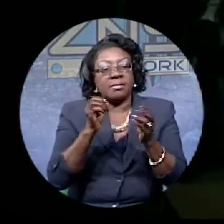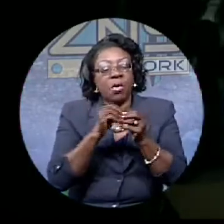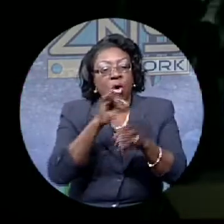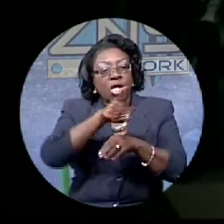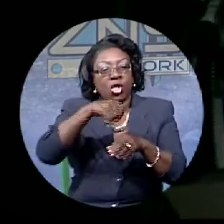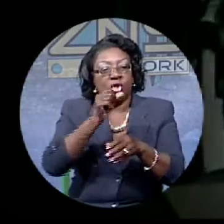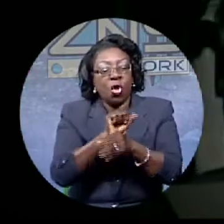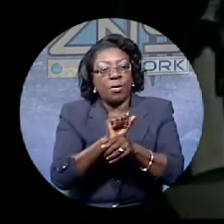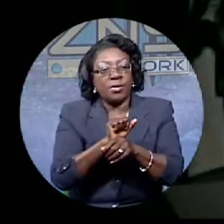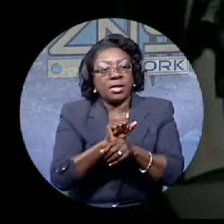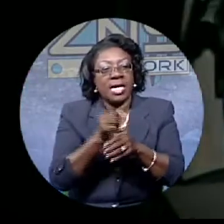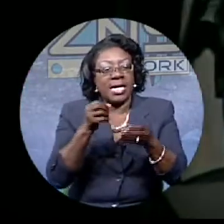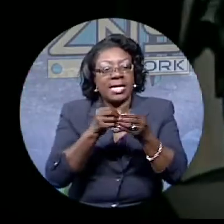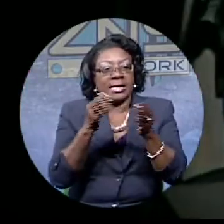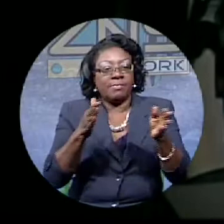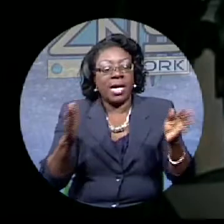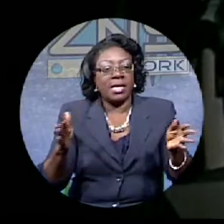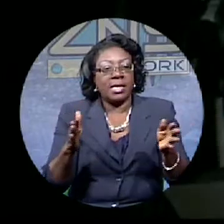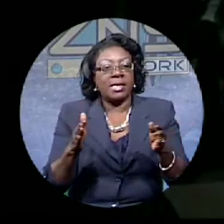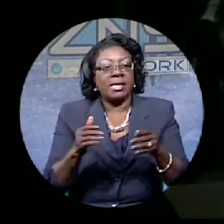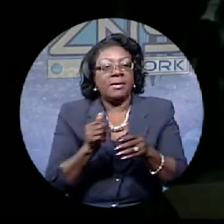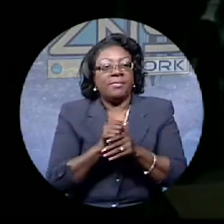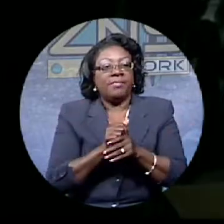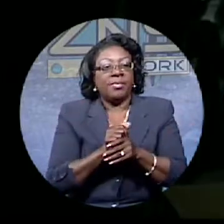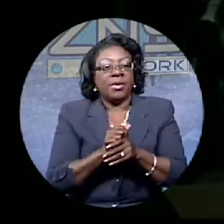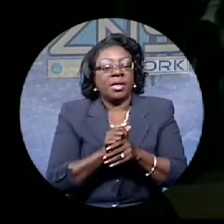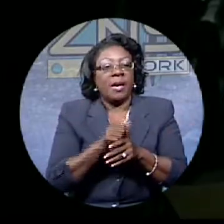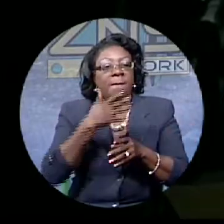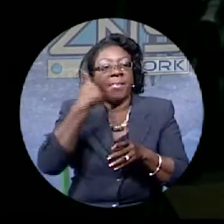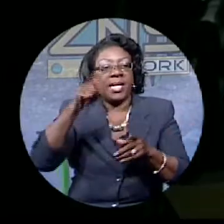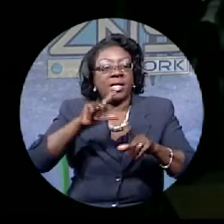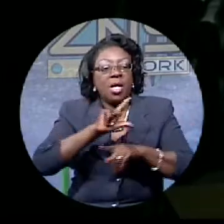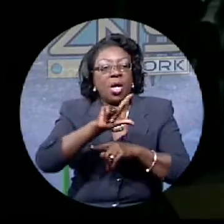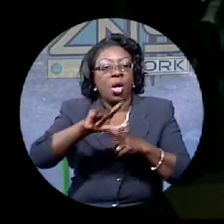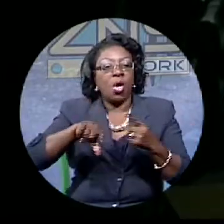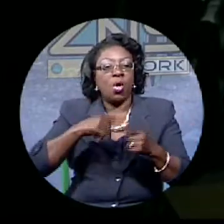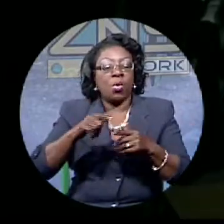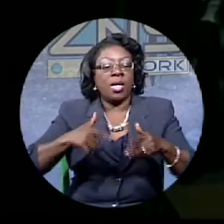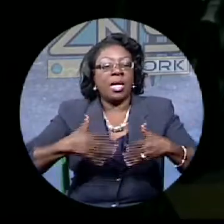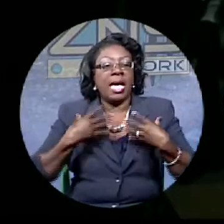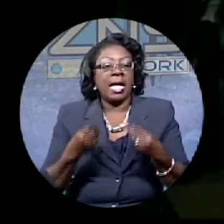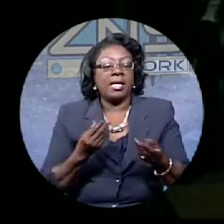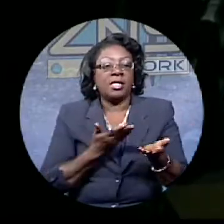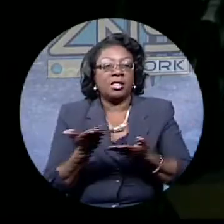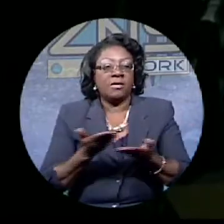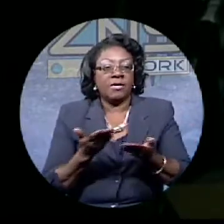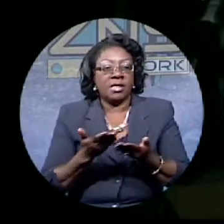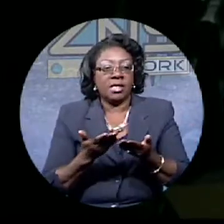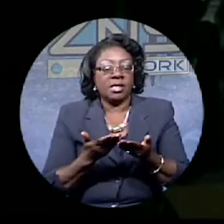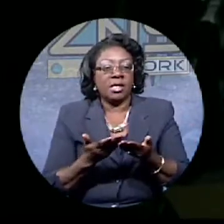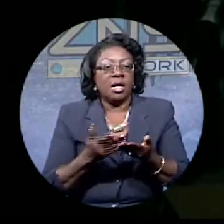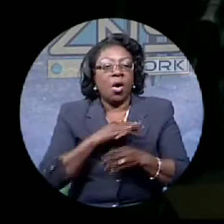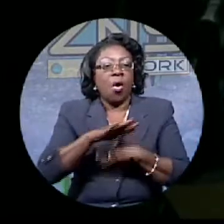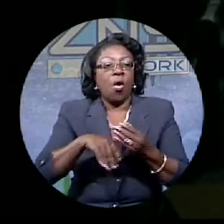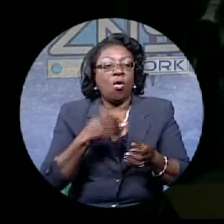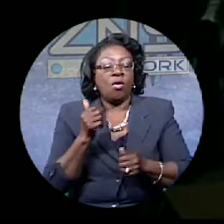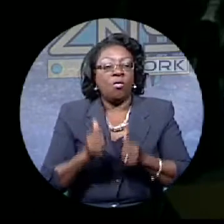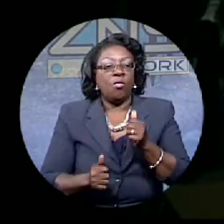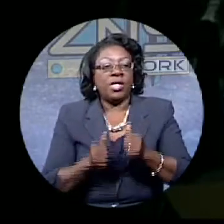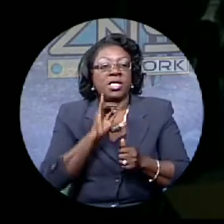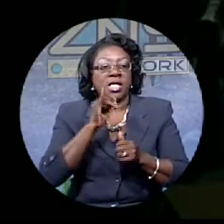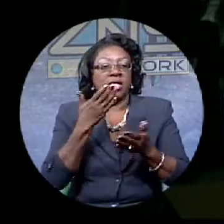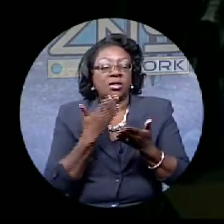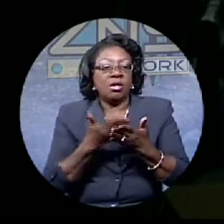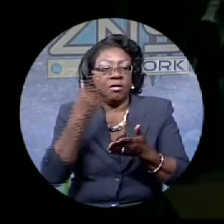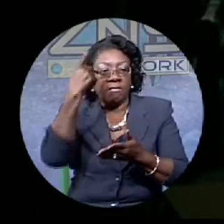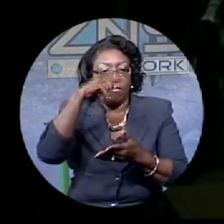expanded resorts, increases in property prices, better local health services, better travel connections, all of which are good for local